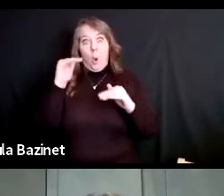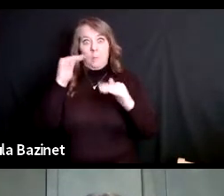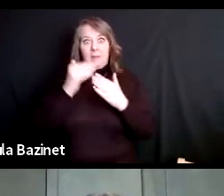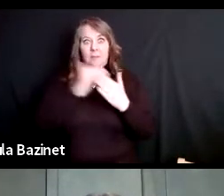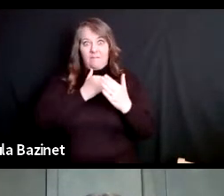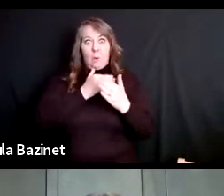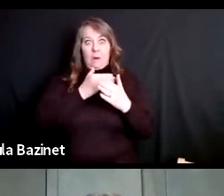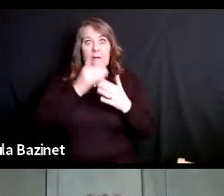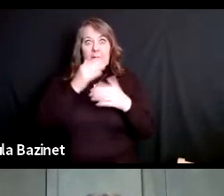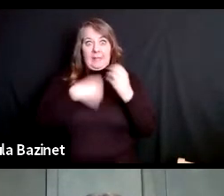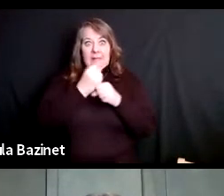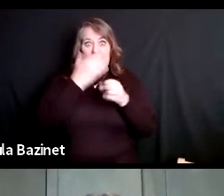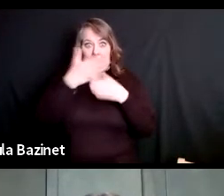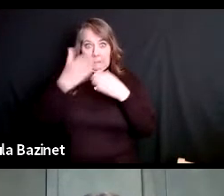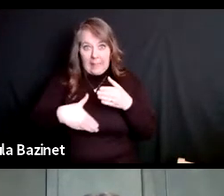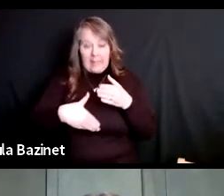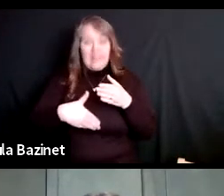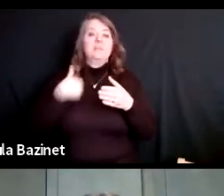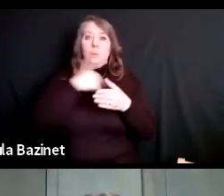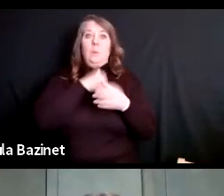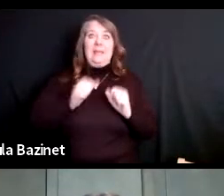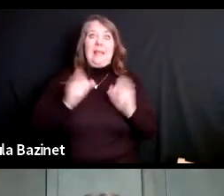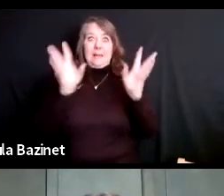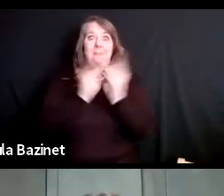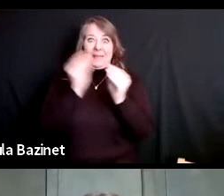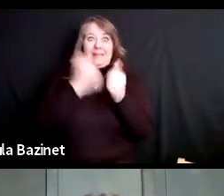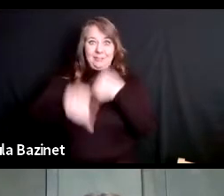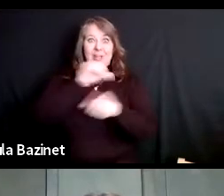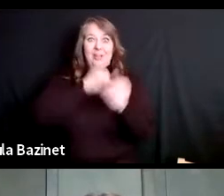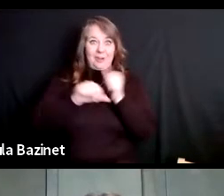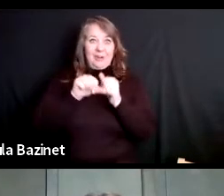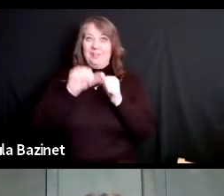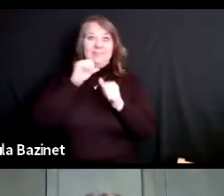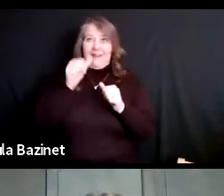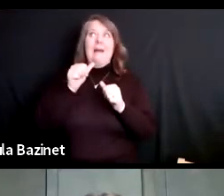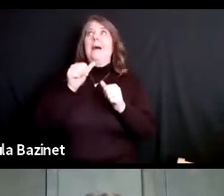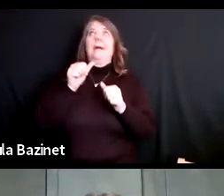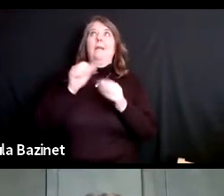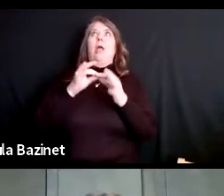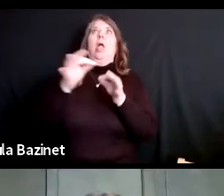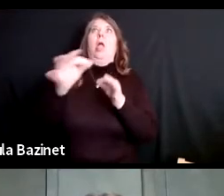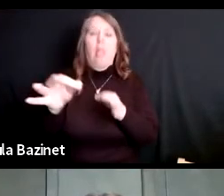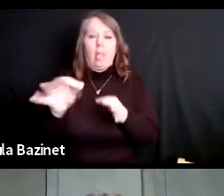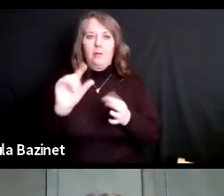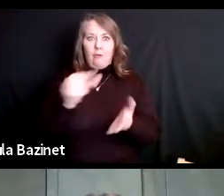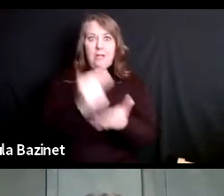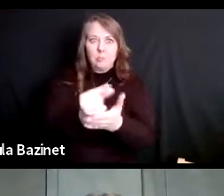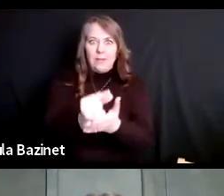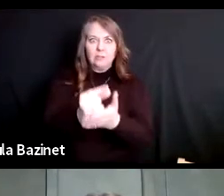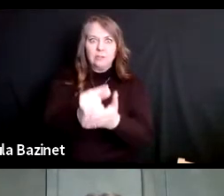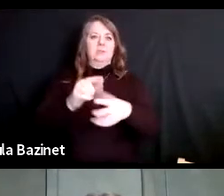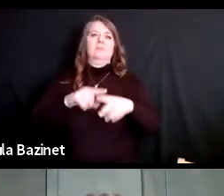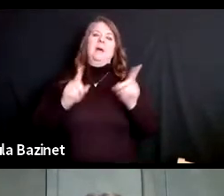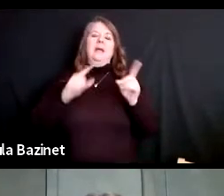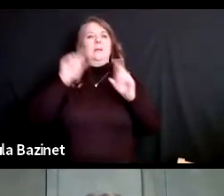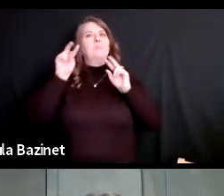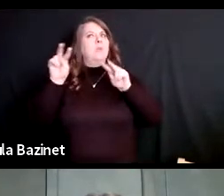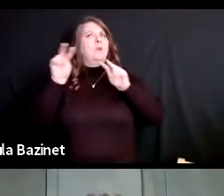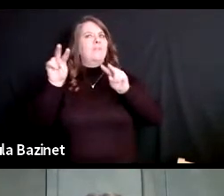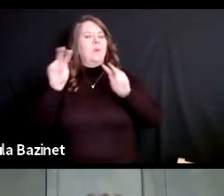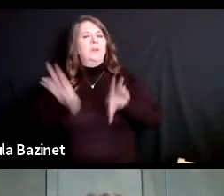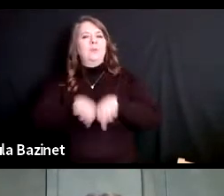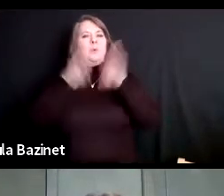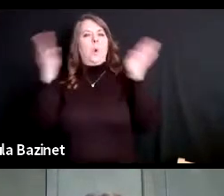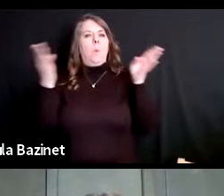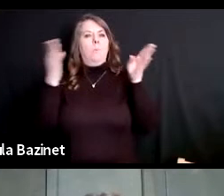get a chance to meet, and hopefully it's not graduation. But anyway, I look forward to open public meetings being able to meet